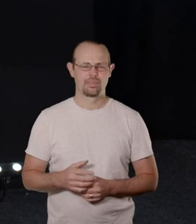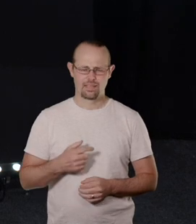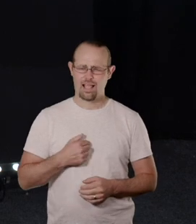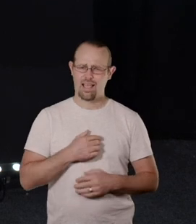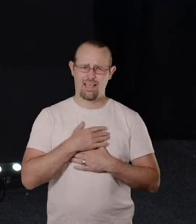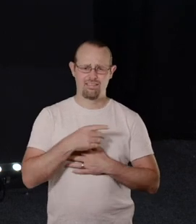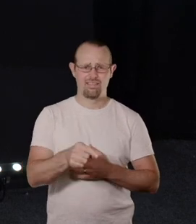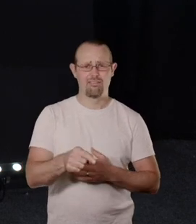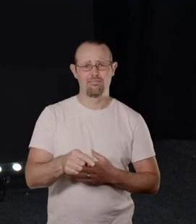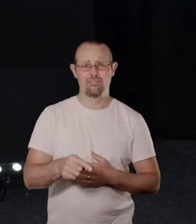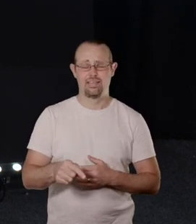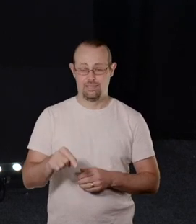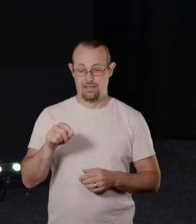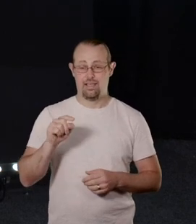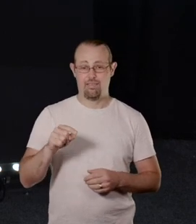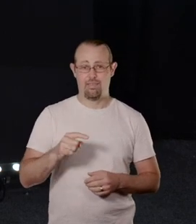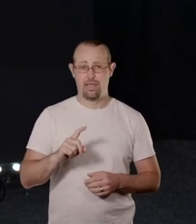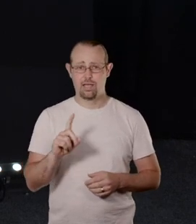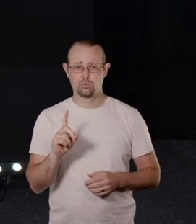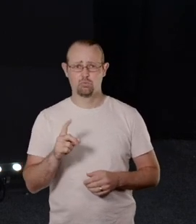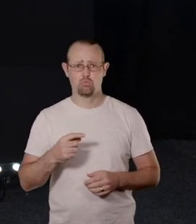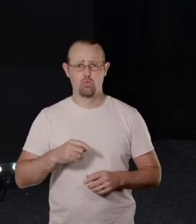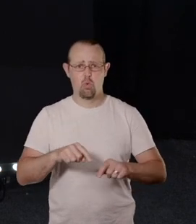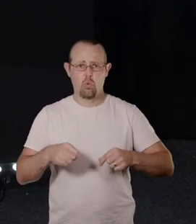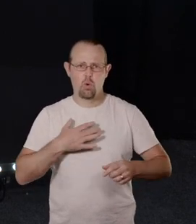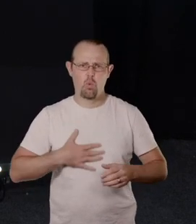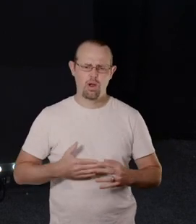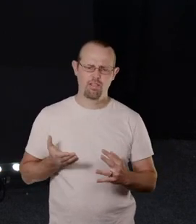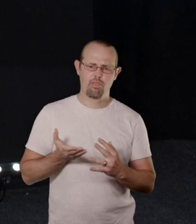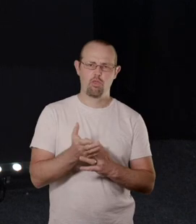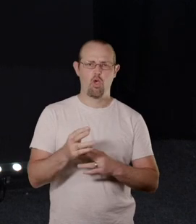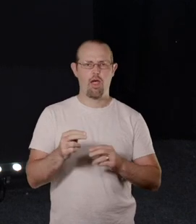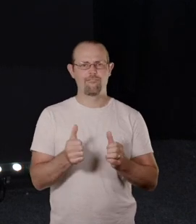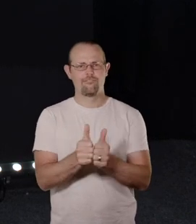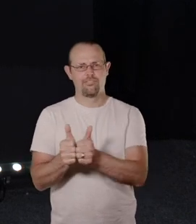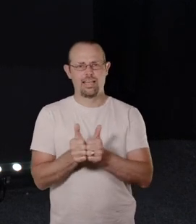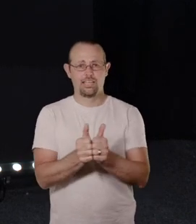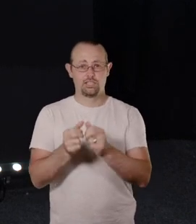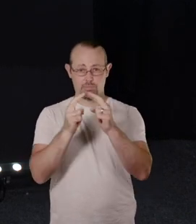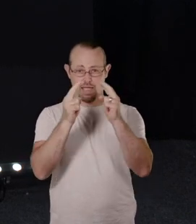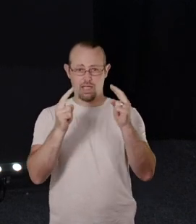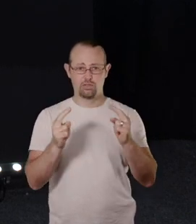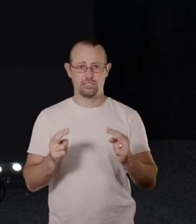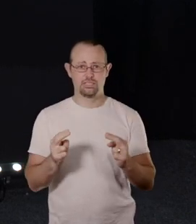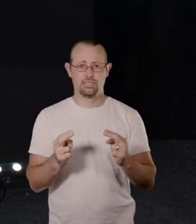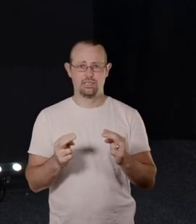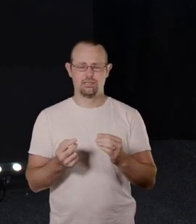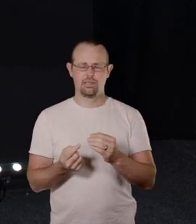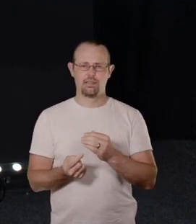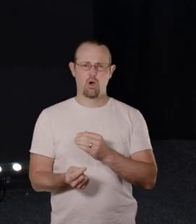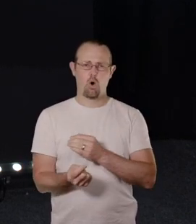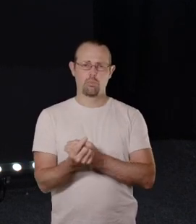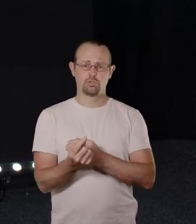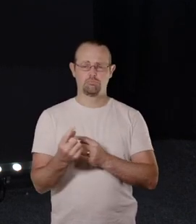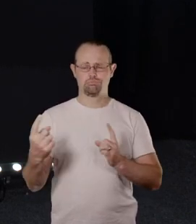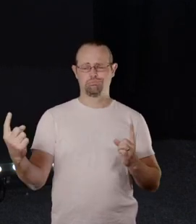devising through our growth groups and our meetings and our fellowship houses. The opportunity to come together where you can check